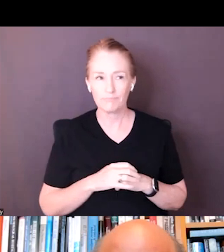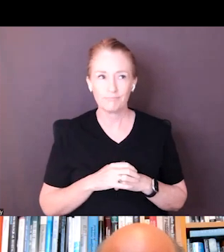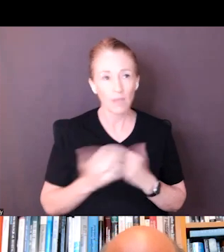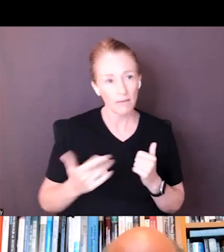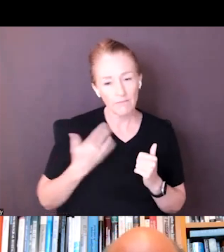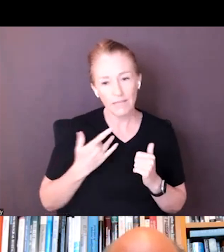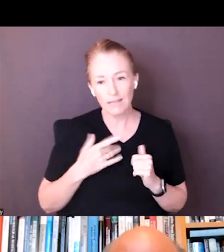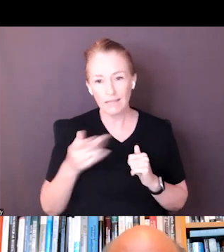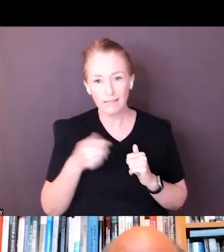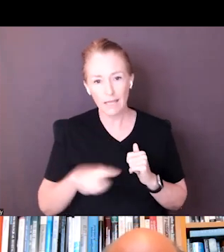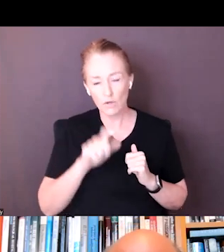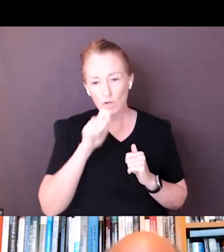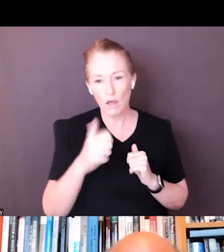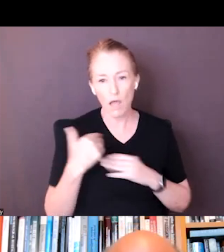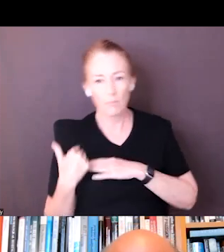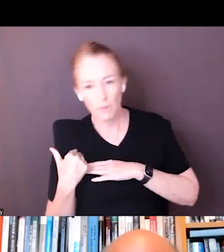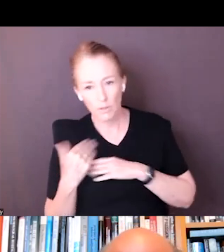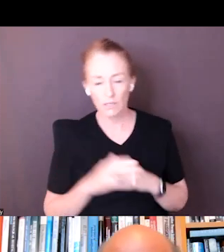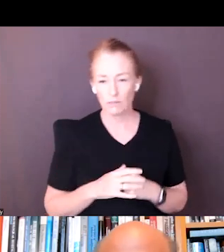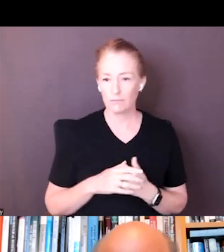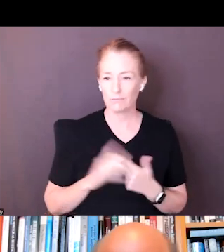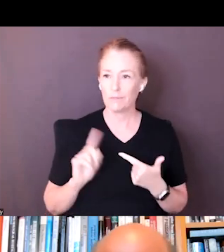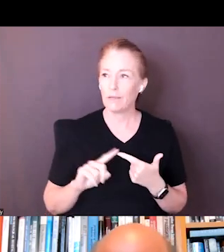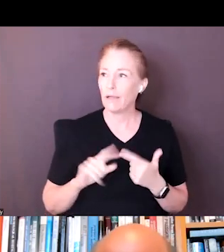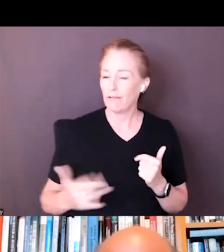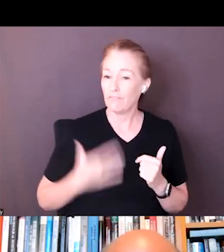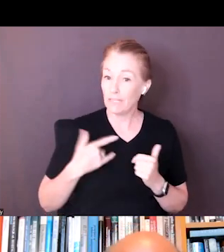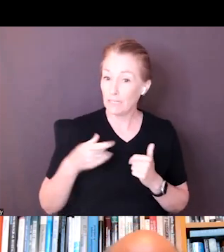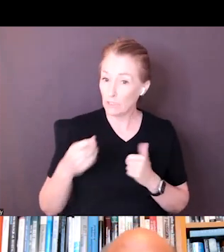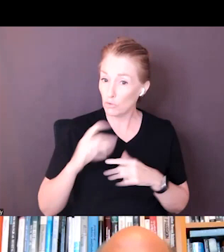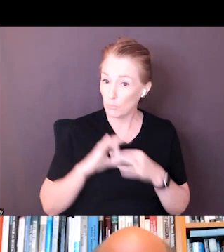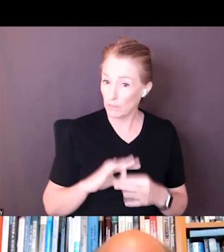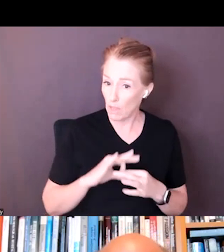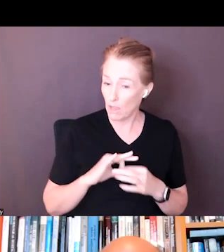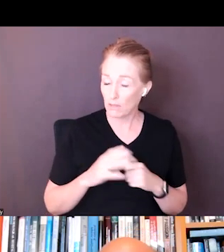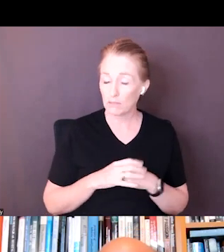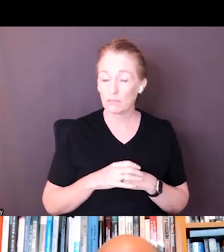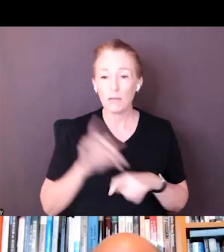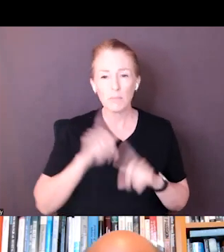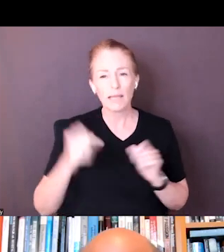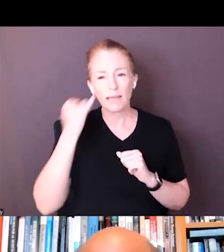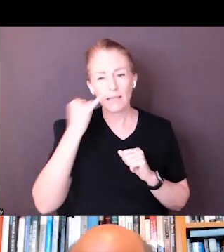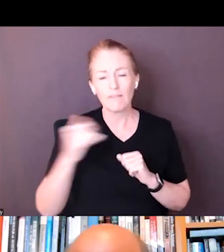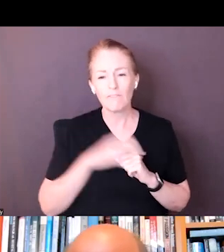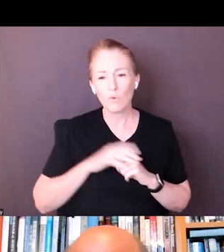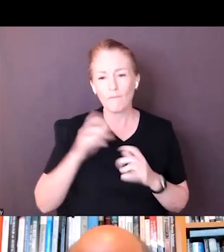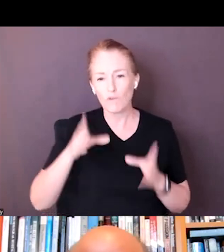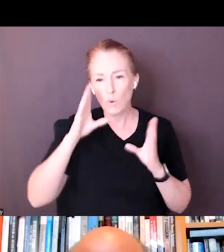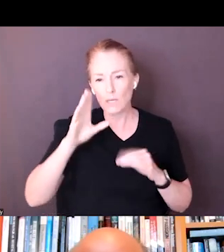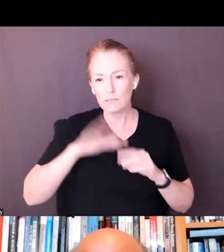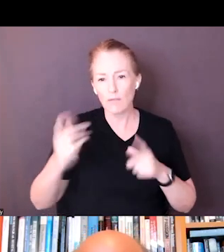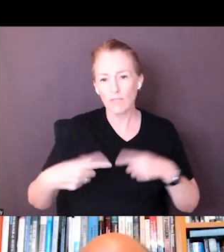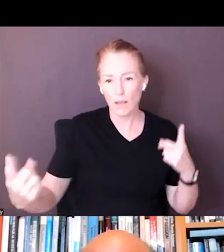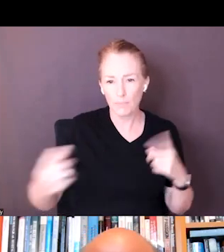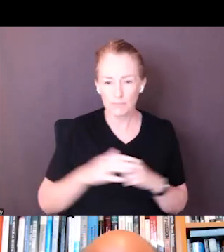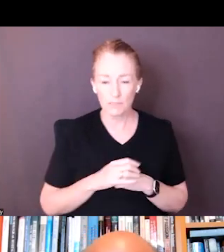do belong. And if you reflect on the opposites of those states, what's the opposite of feeling like you're a burden? Well, it feels like you